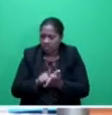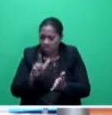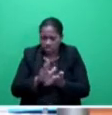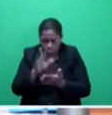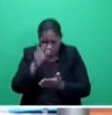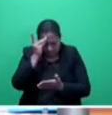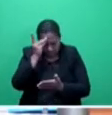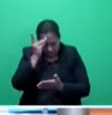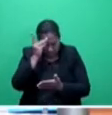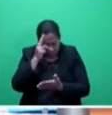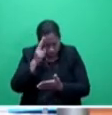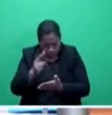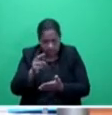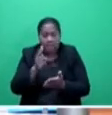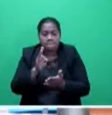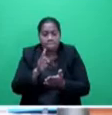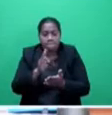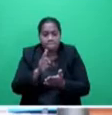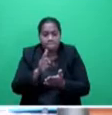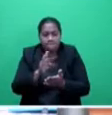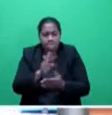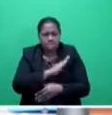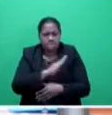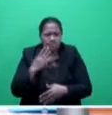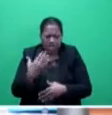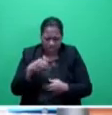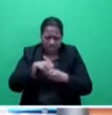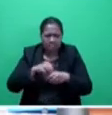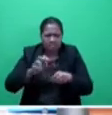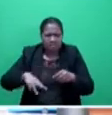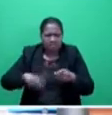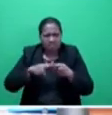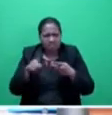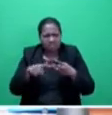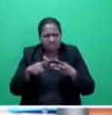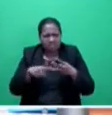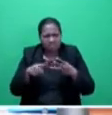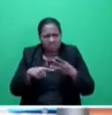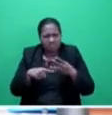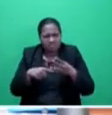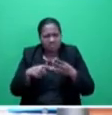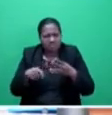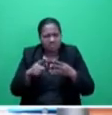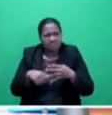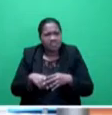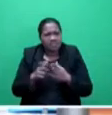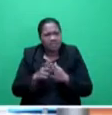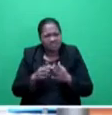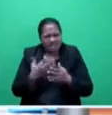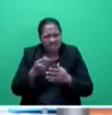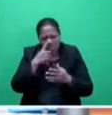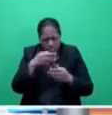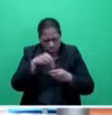Speaker, sir. The board currently consists of the following members: the Solicitor General, the Dean of the School of Faculty of Law of the University of South